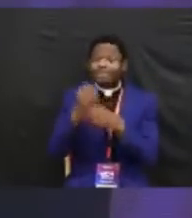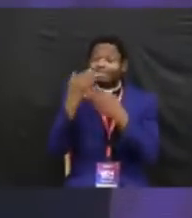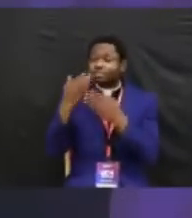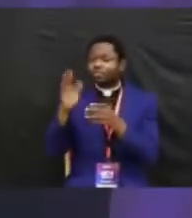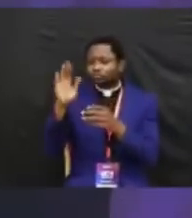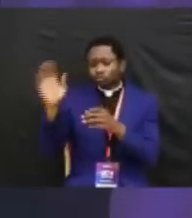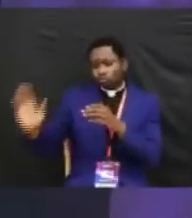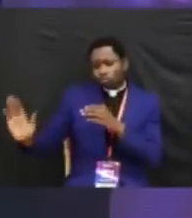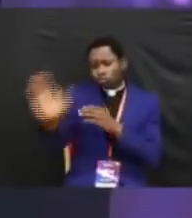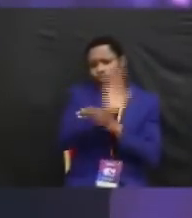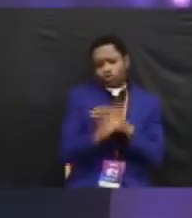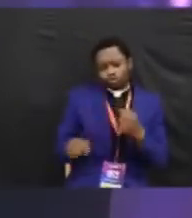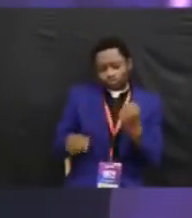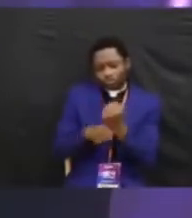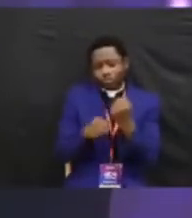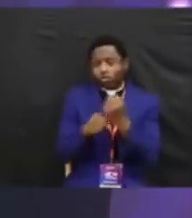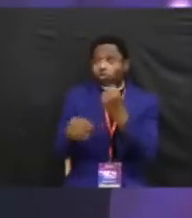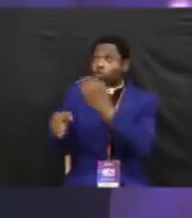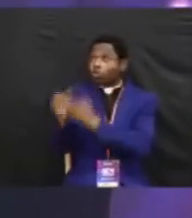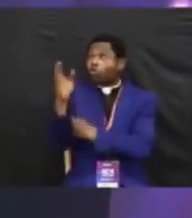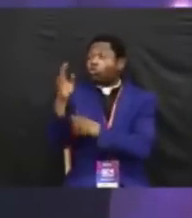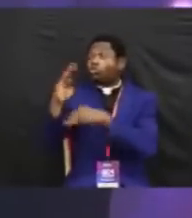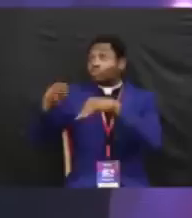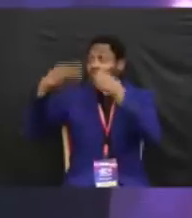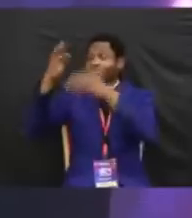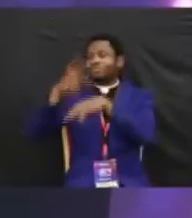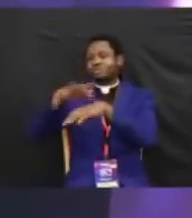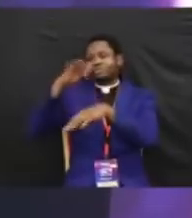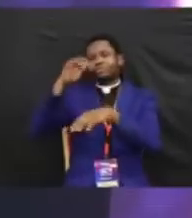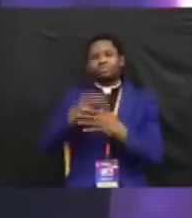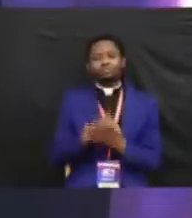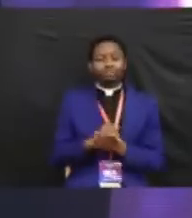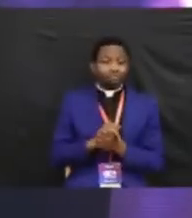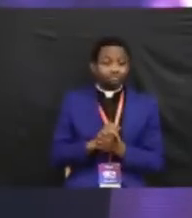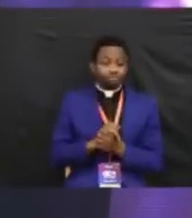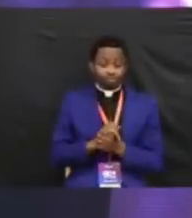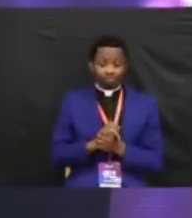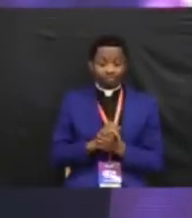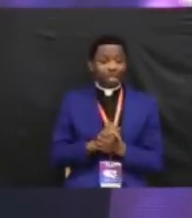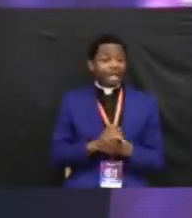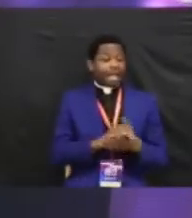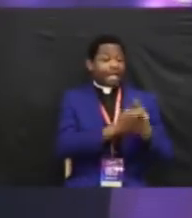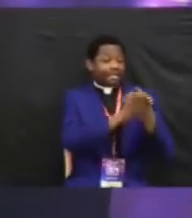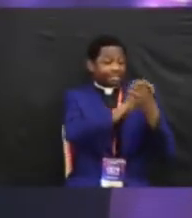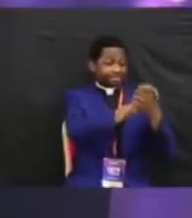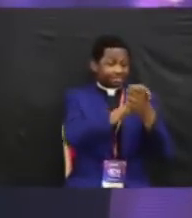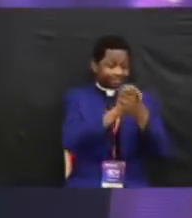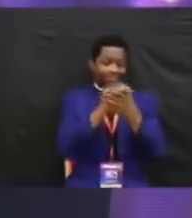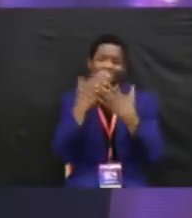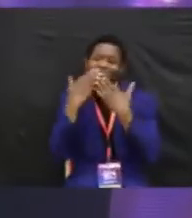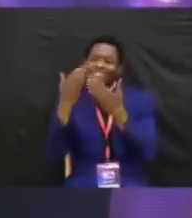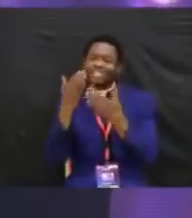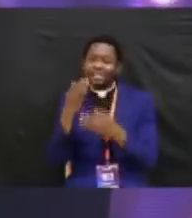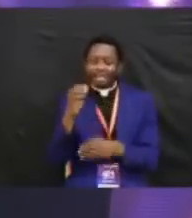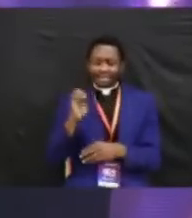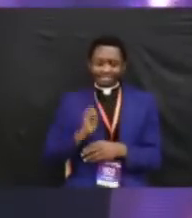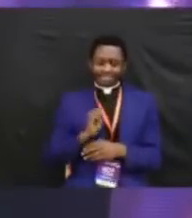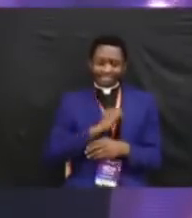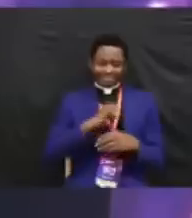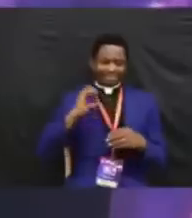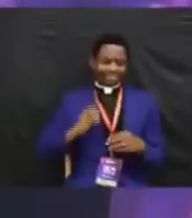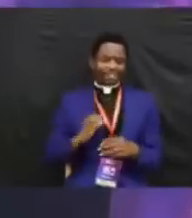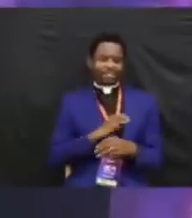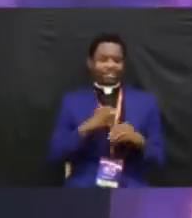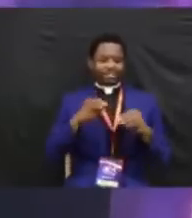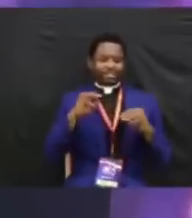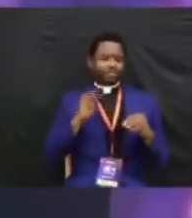God be all the glory. My appreciation also goes to the executive council members for their admirable